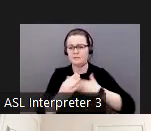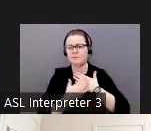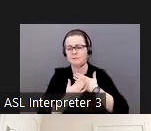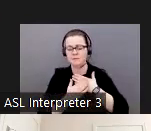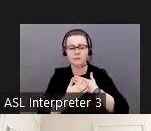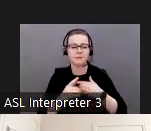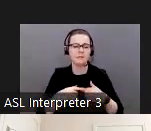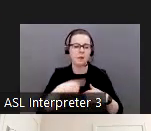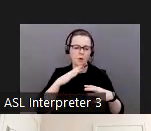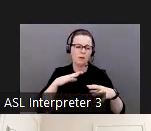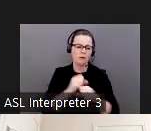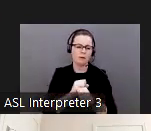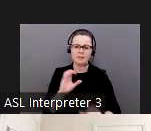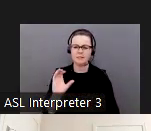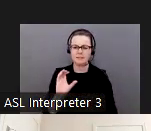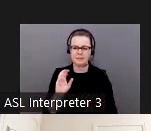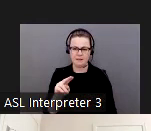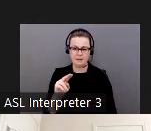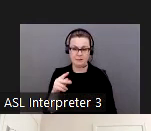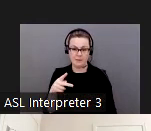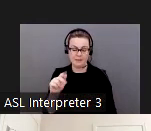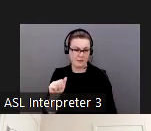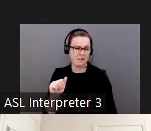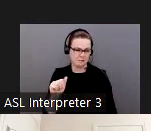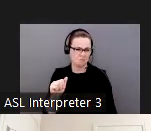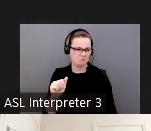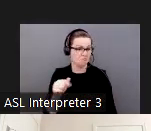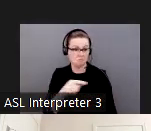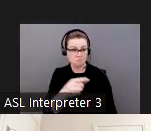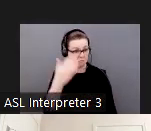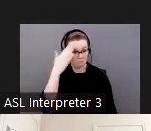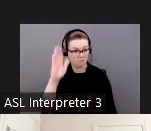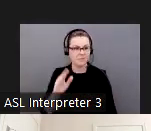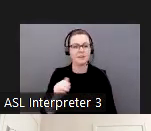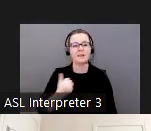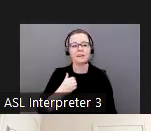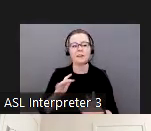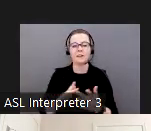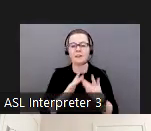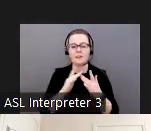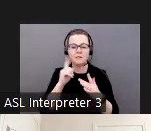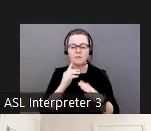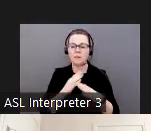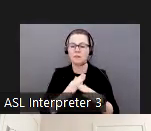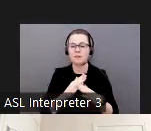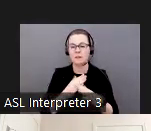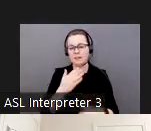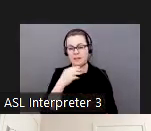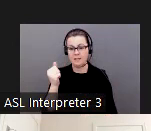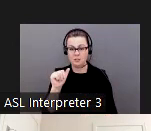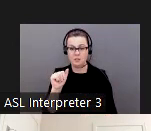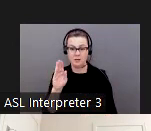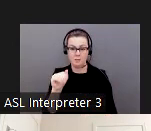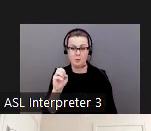of CNPEA for those who do not know us. We, CNPEA, the Canadian Network for the Prevention of Elder Abuse, is